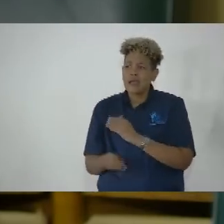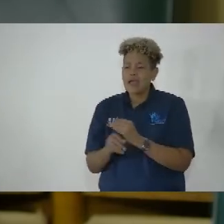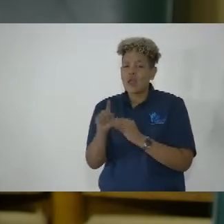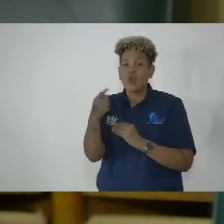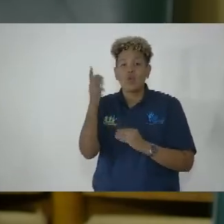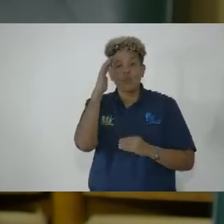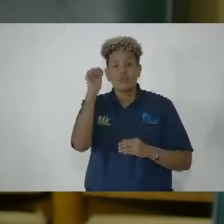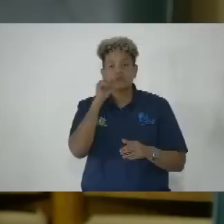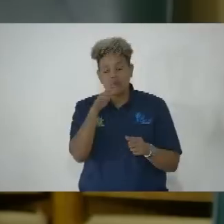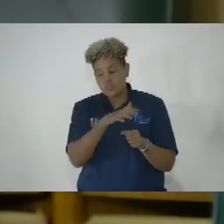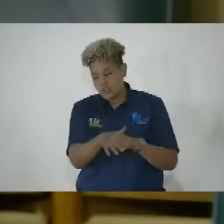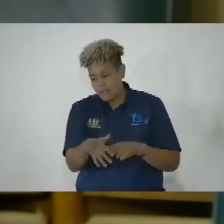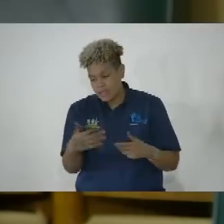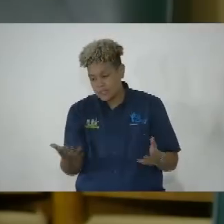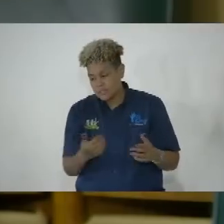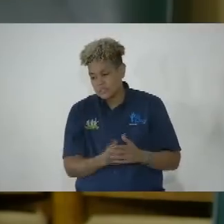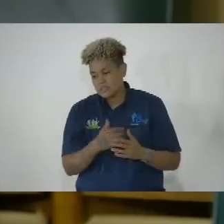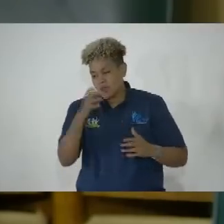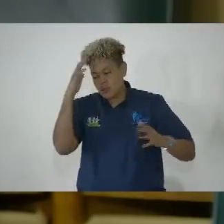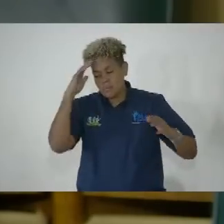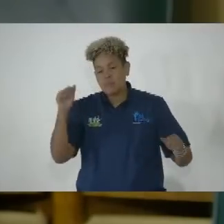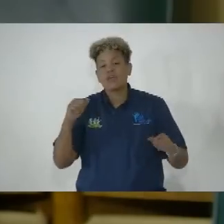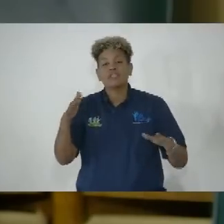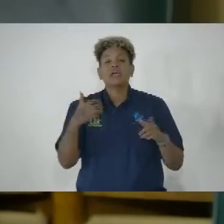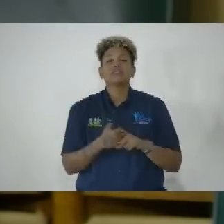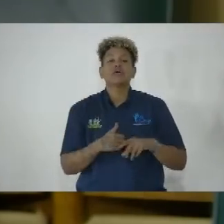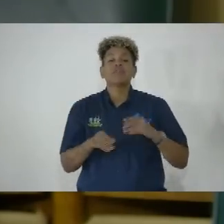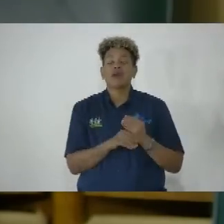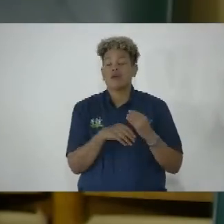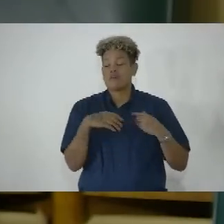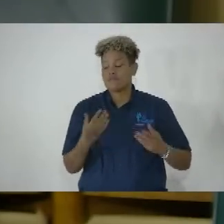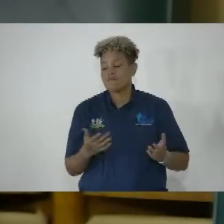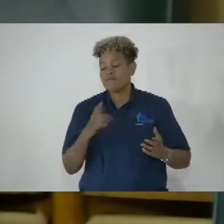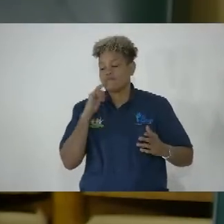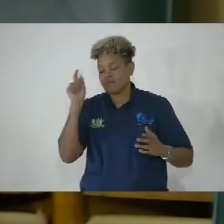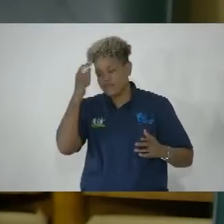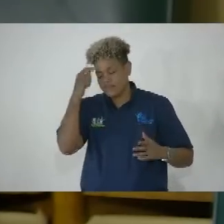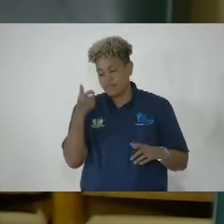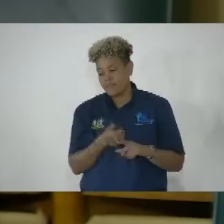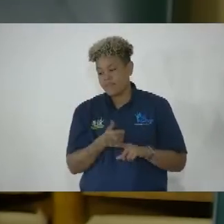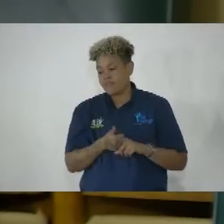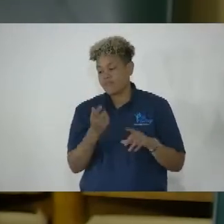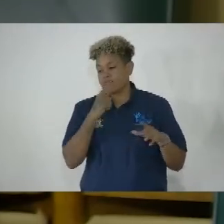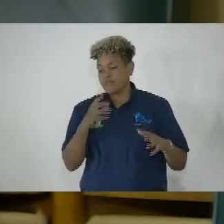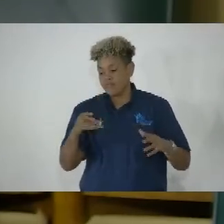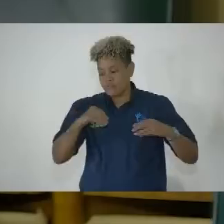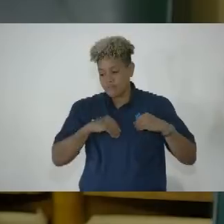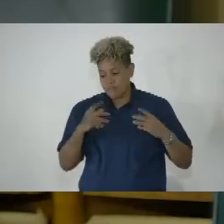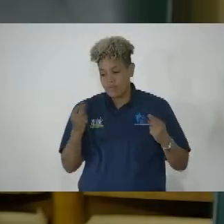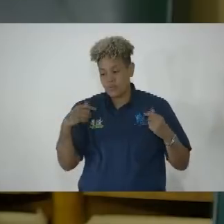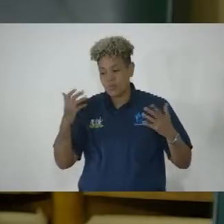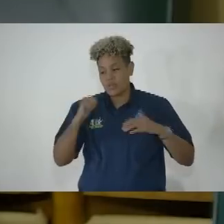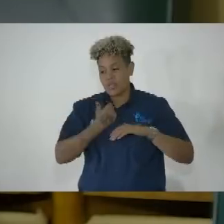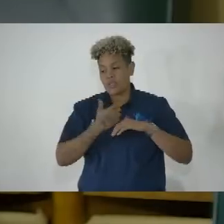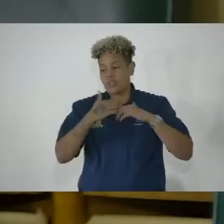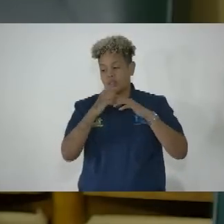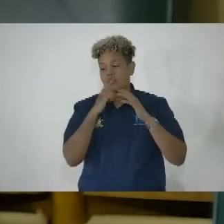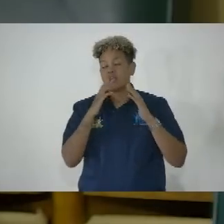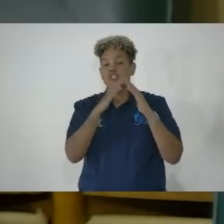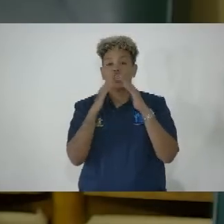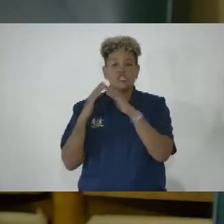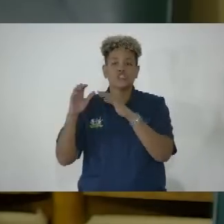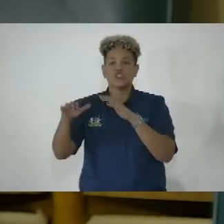not suffice. So, Mr. President, the government has taken to establishing